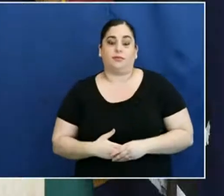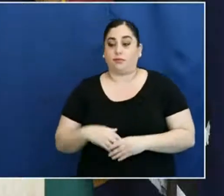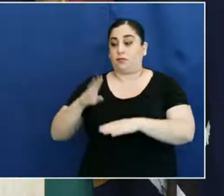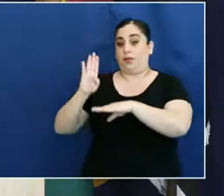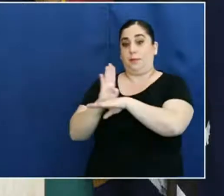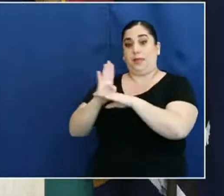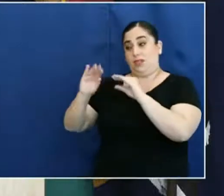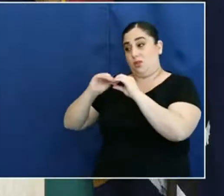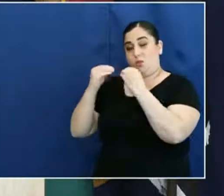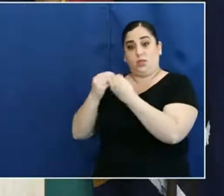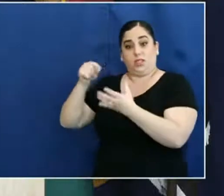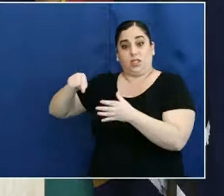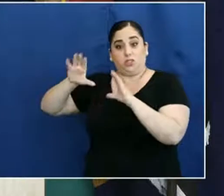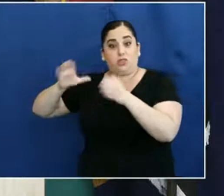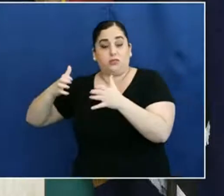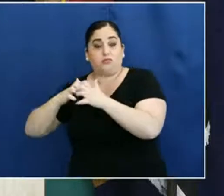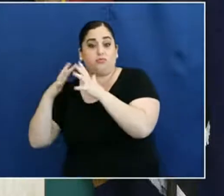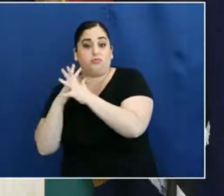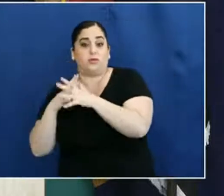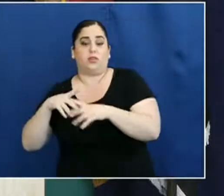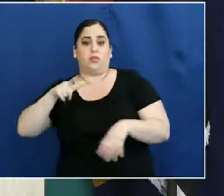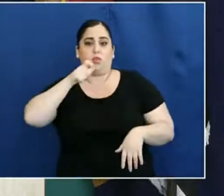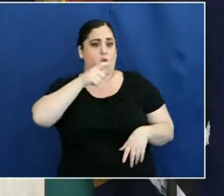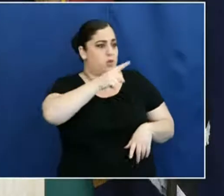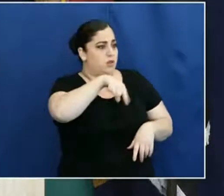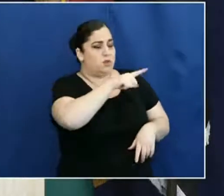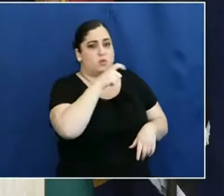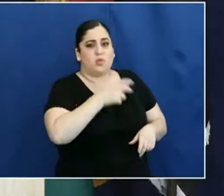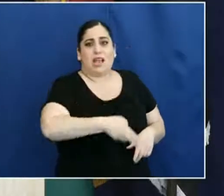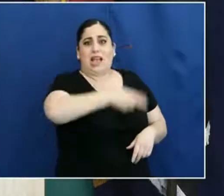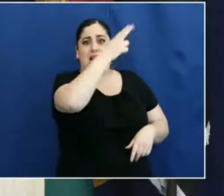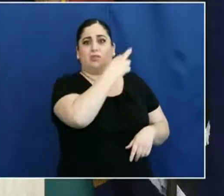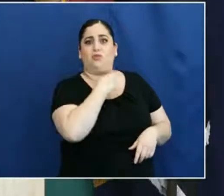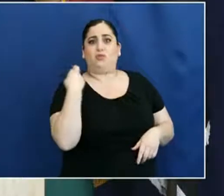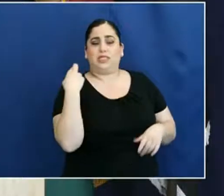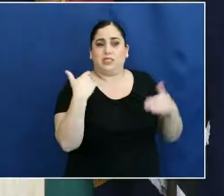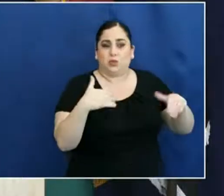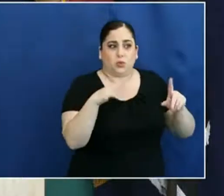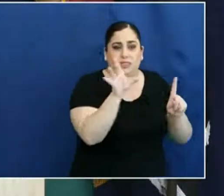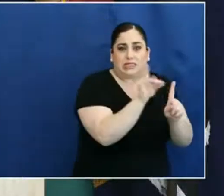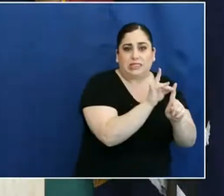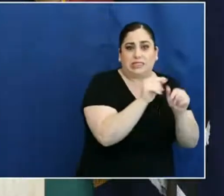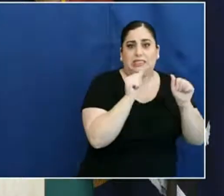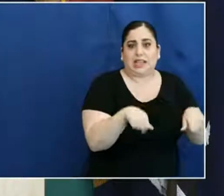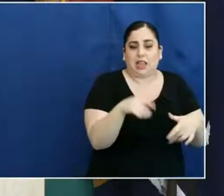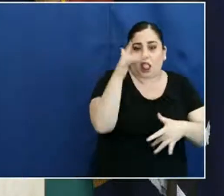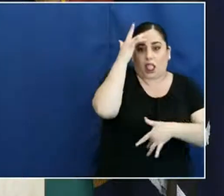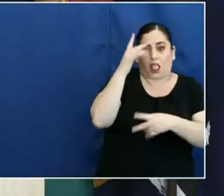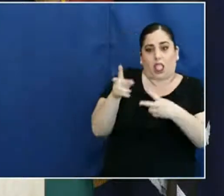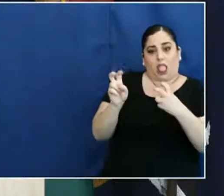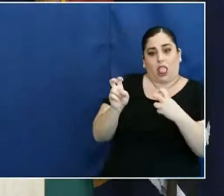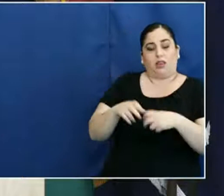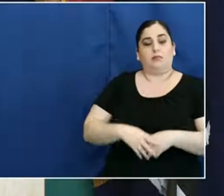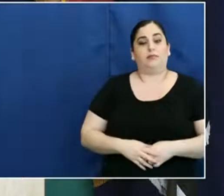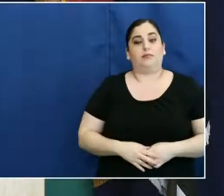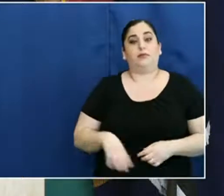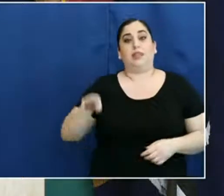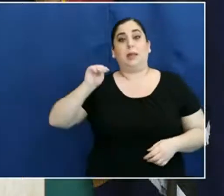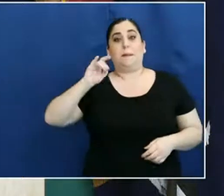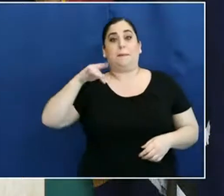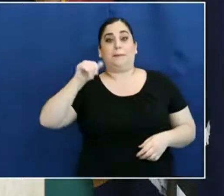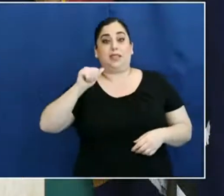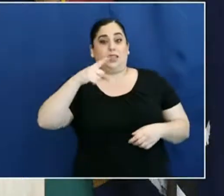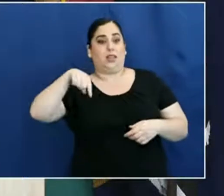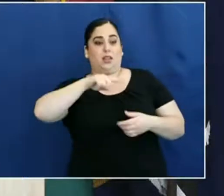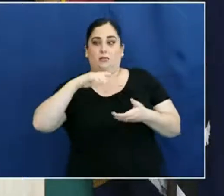have worked with their members to encourage employee vaccinations, and our media partners who have provided correct vaccine information to everyone